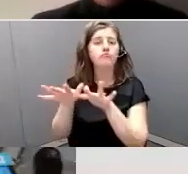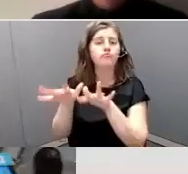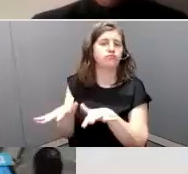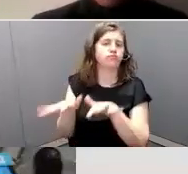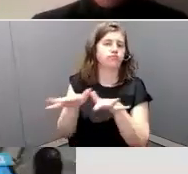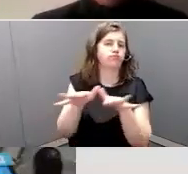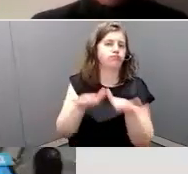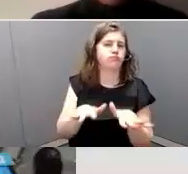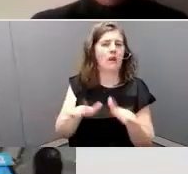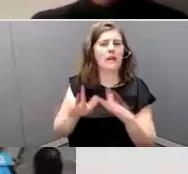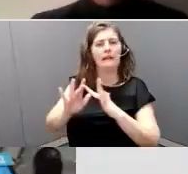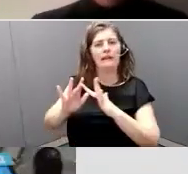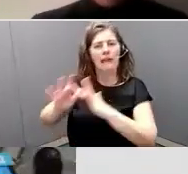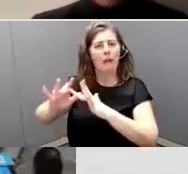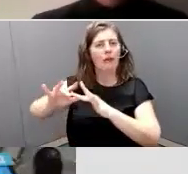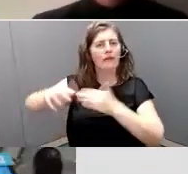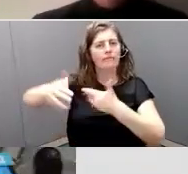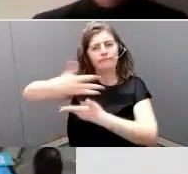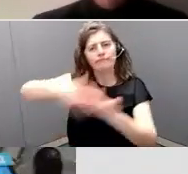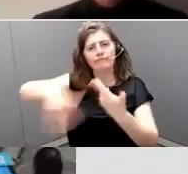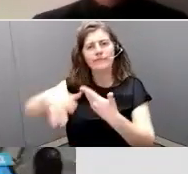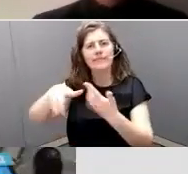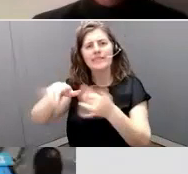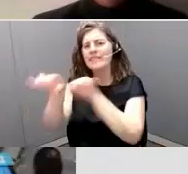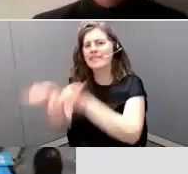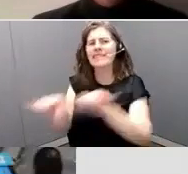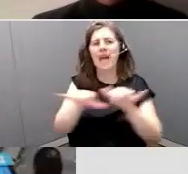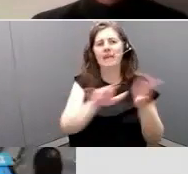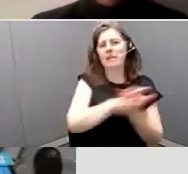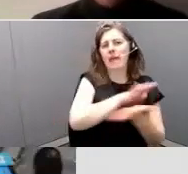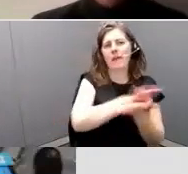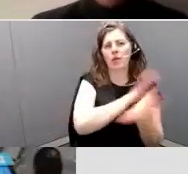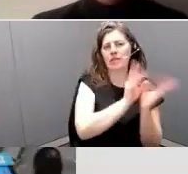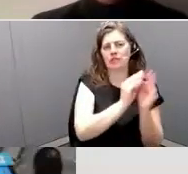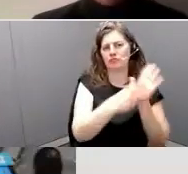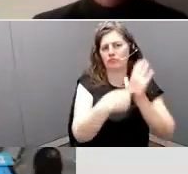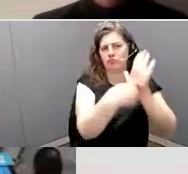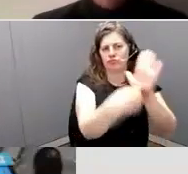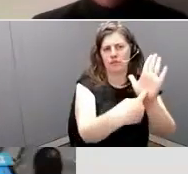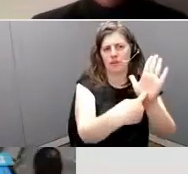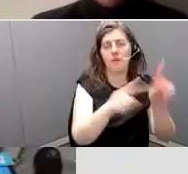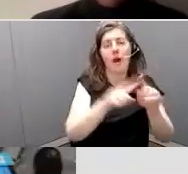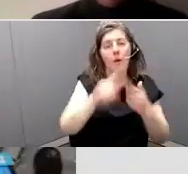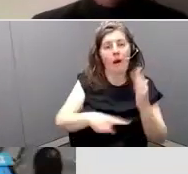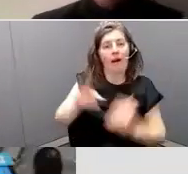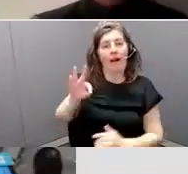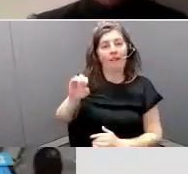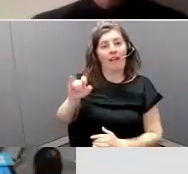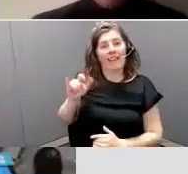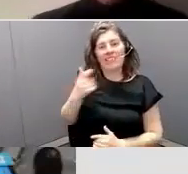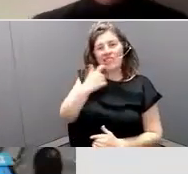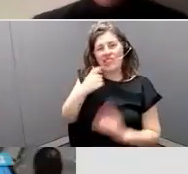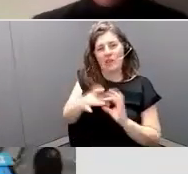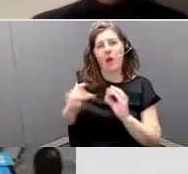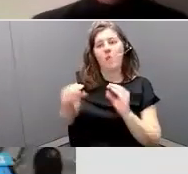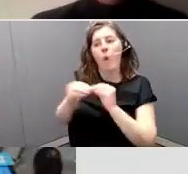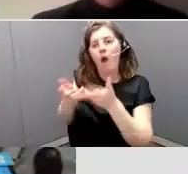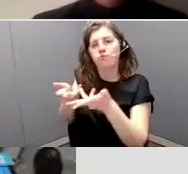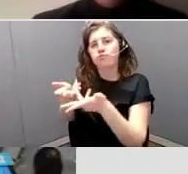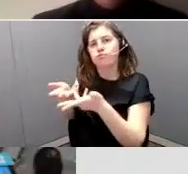It's a networking session. It works exactly like a paper session, but as Felice said, with more